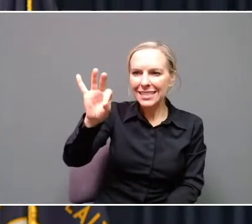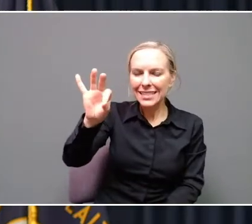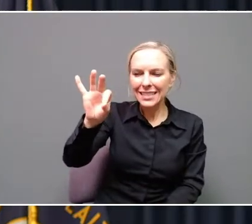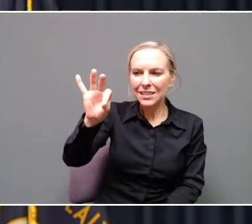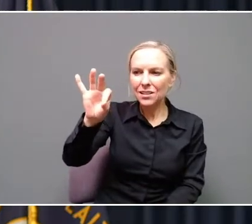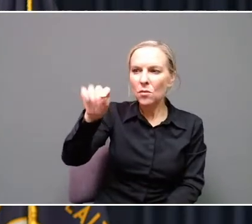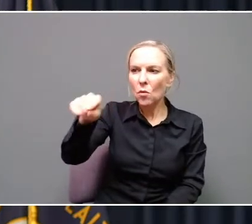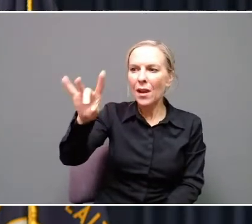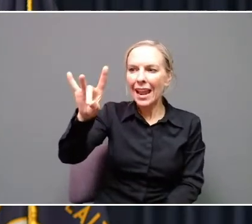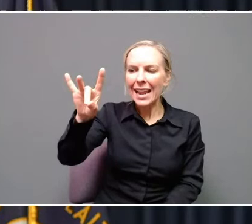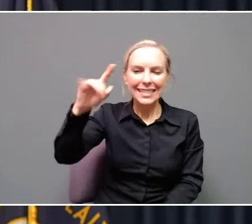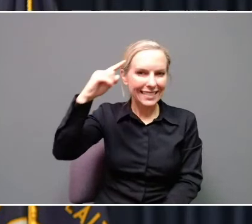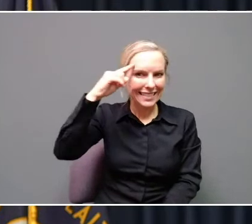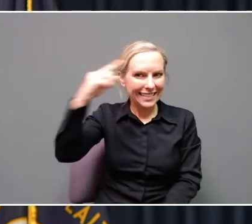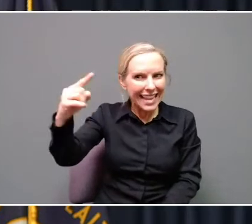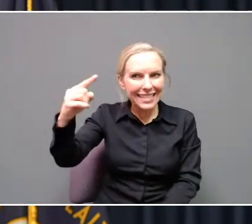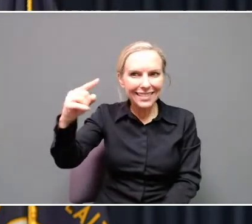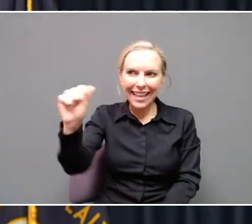$4.79.8 on June 11th,